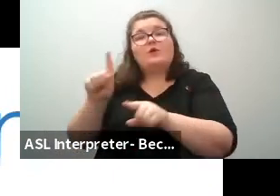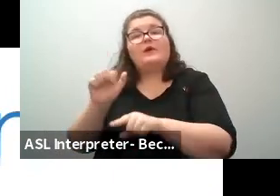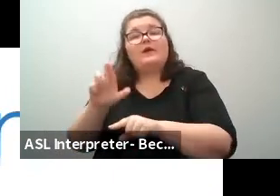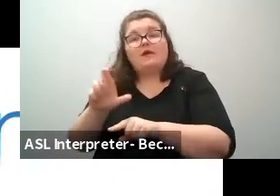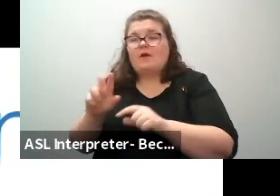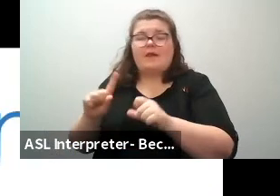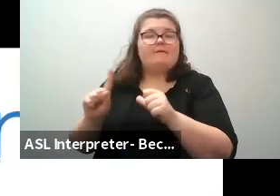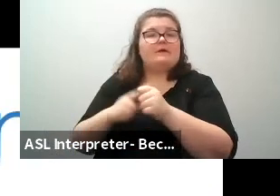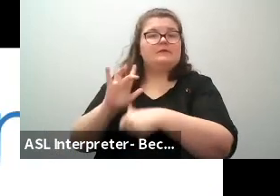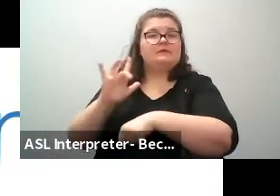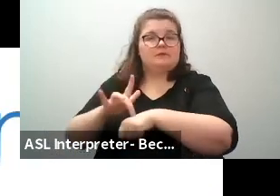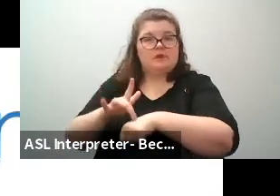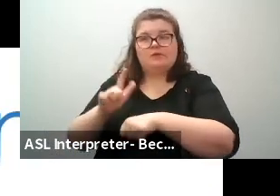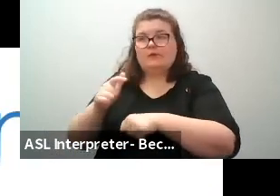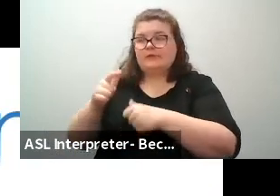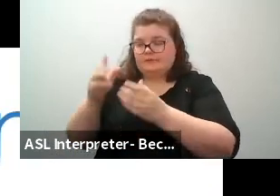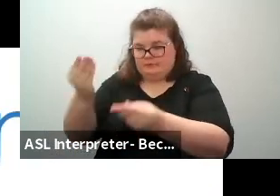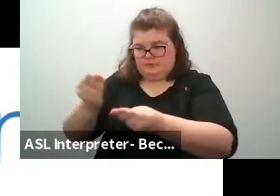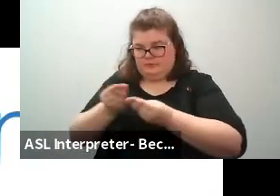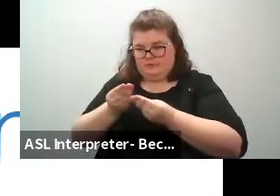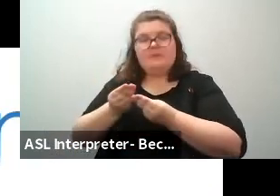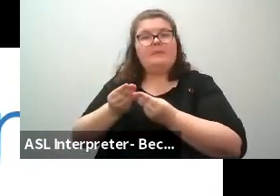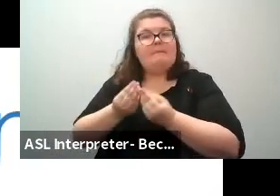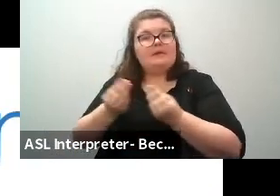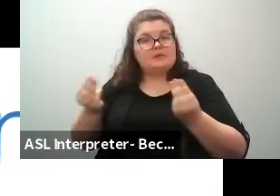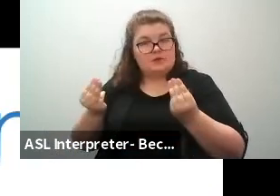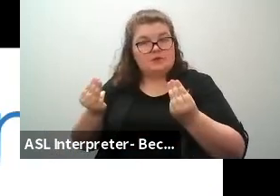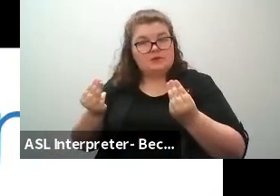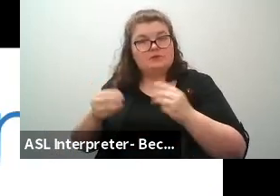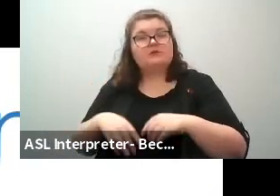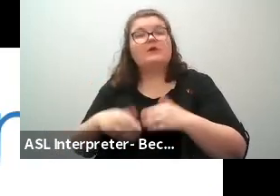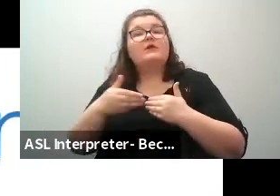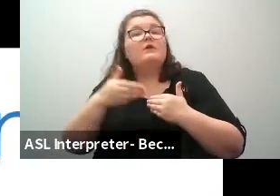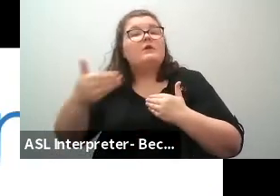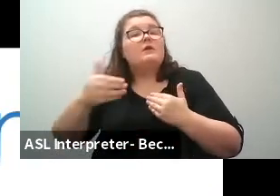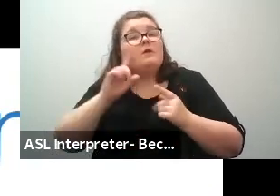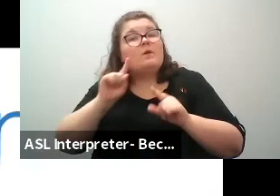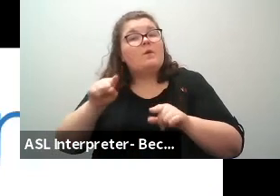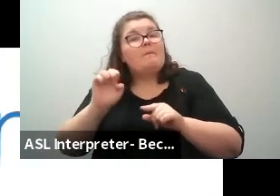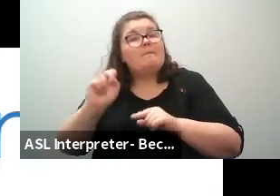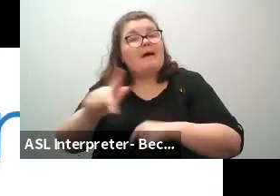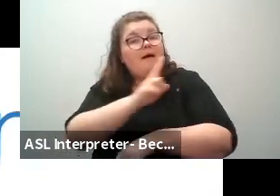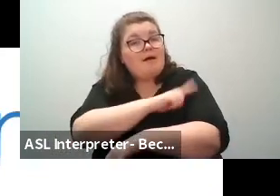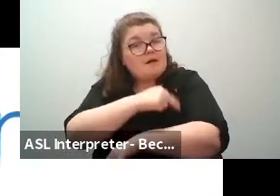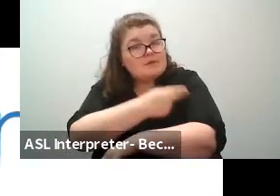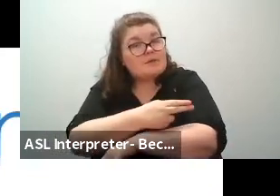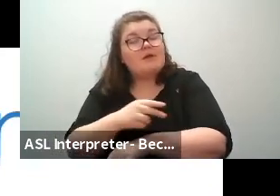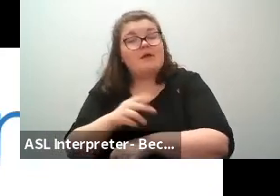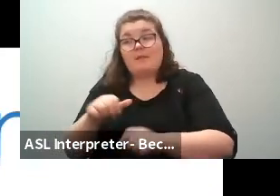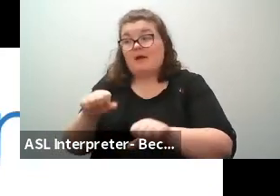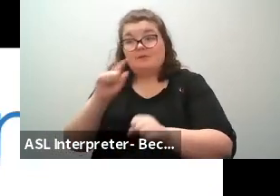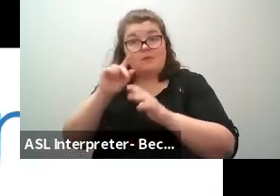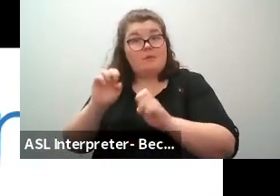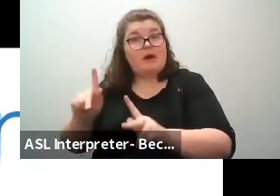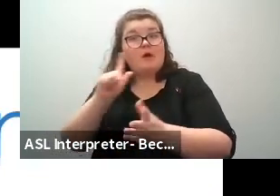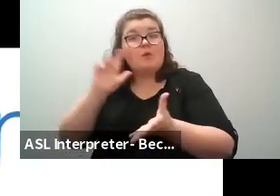education. So the effect of written education on return visits, children were less likely to have return hospitalization